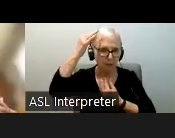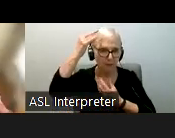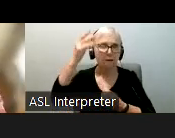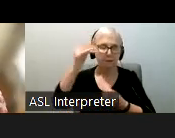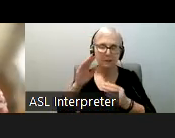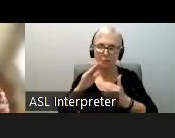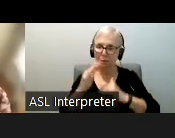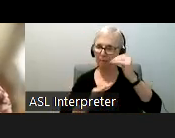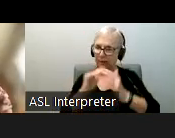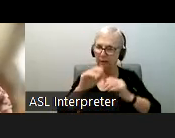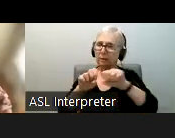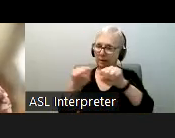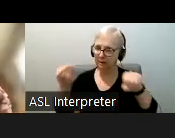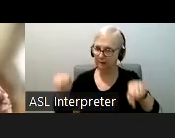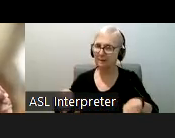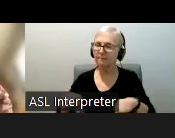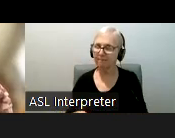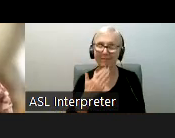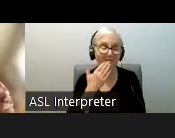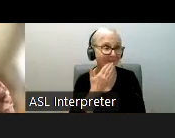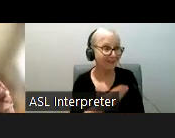out. Thank you.